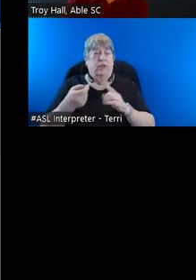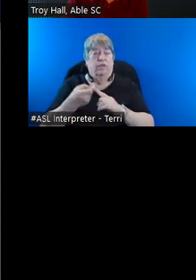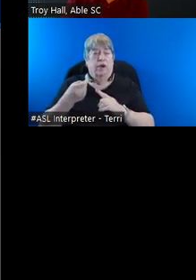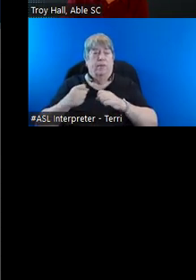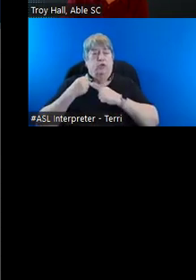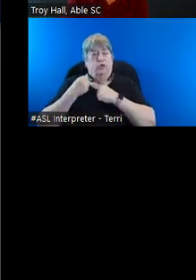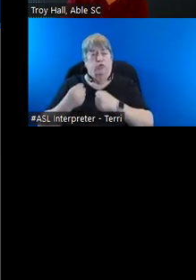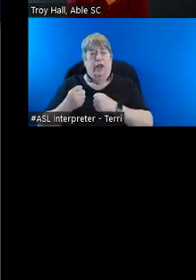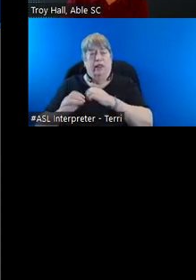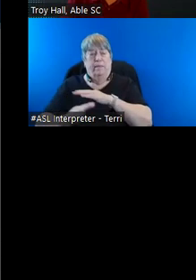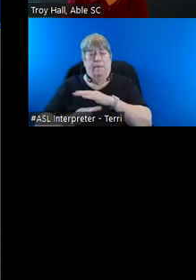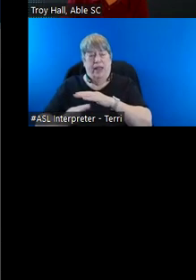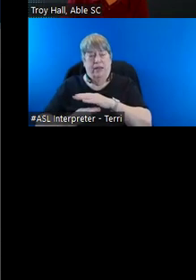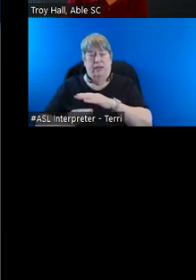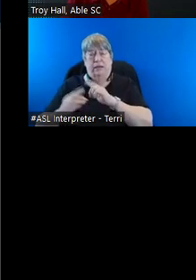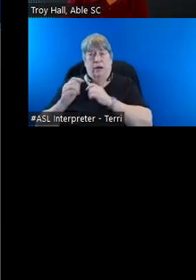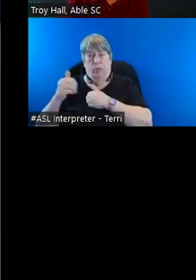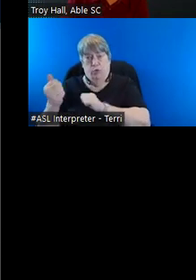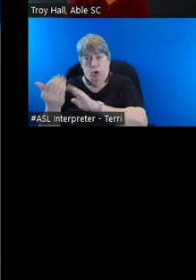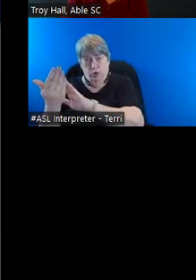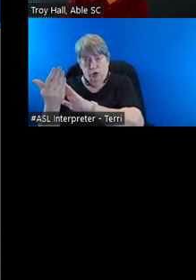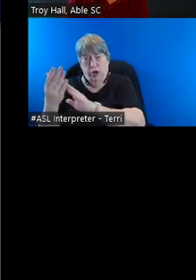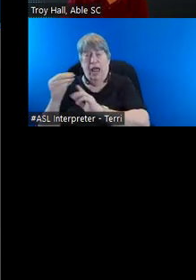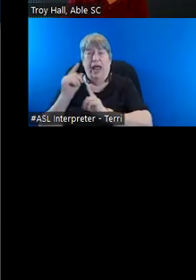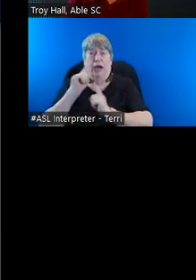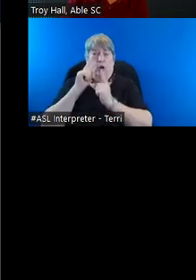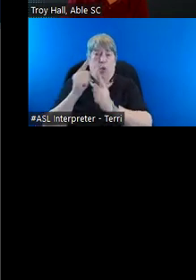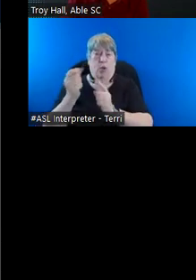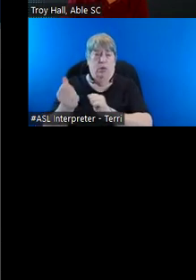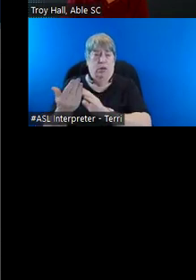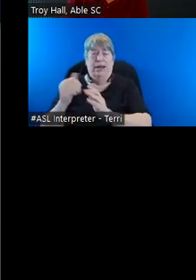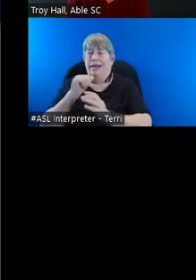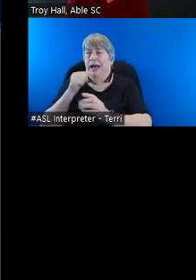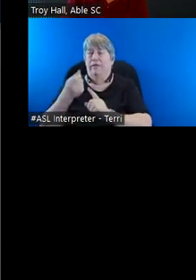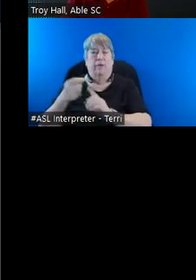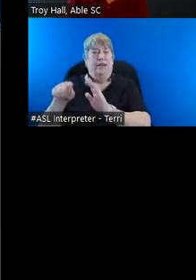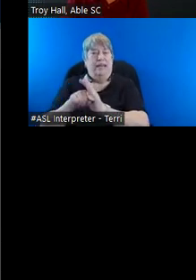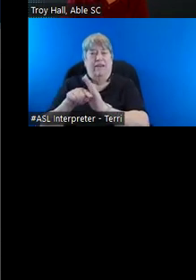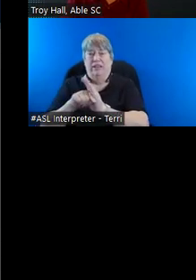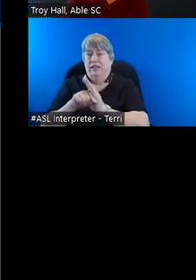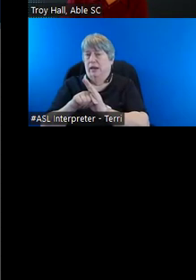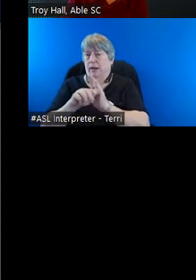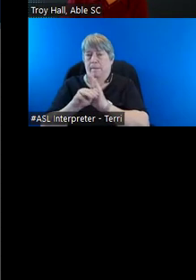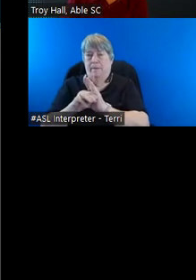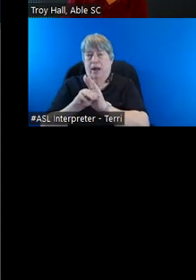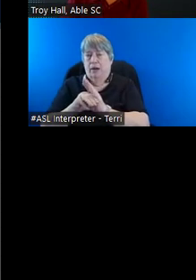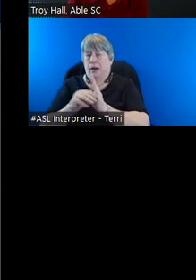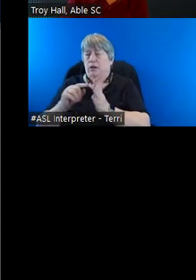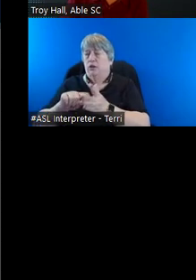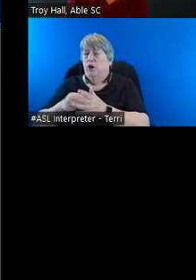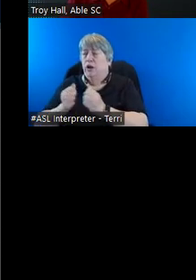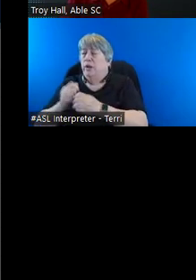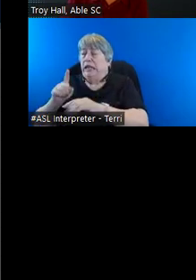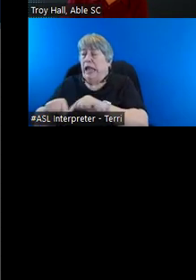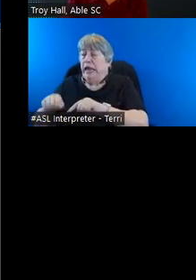strengths-based approach and a goal-driven approach. So never from a deficit model, never from starting with what you can't do, always starting from what you